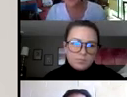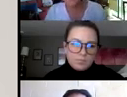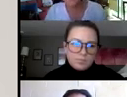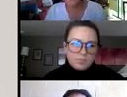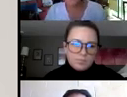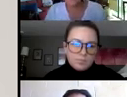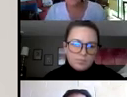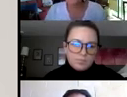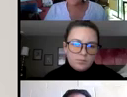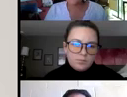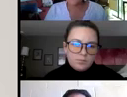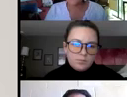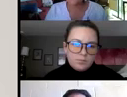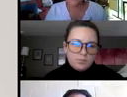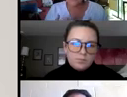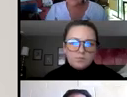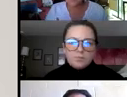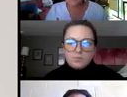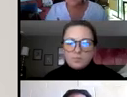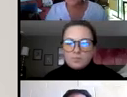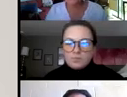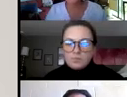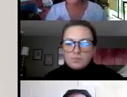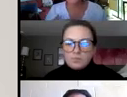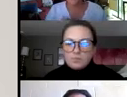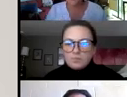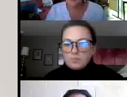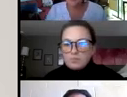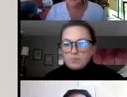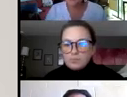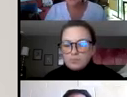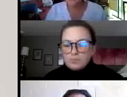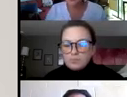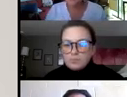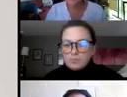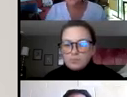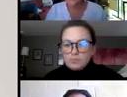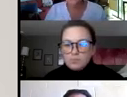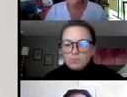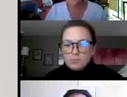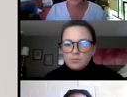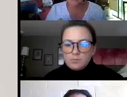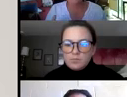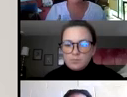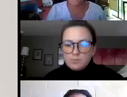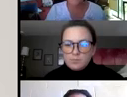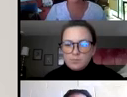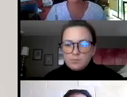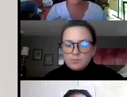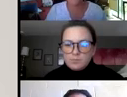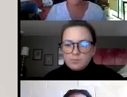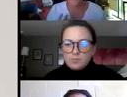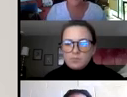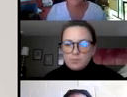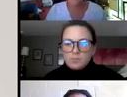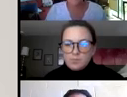category. I have not directly asked my students why they reject this term so strongly. For right now, I've just been